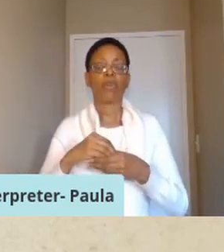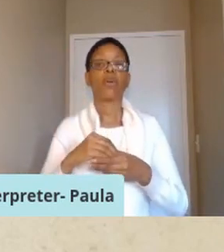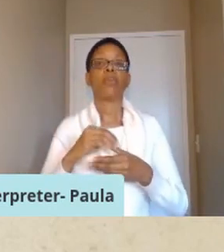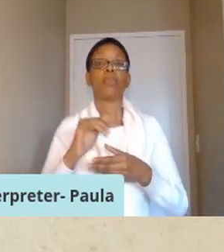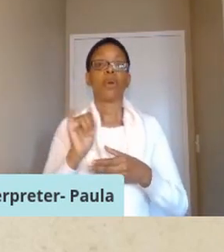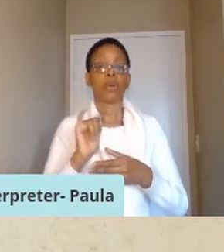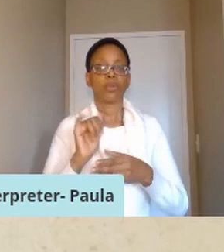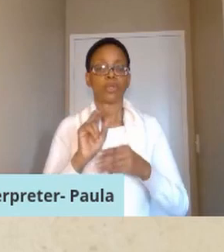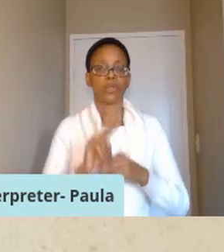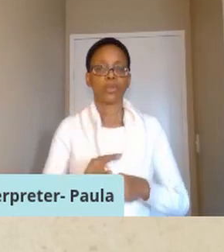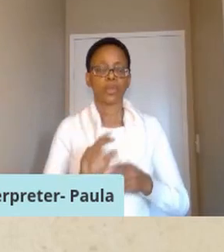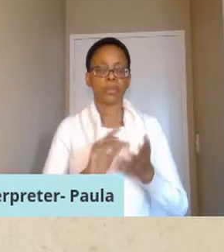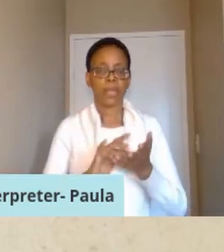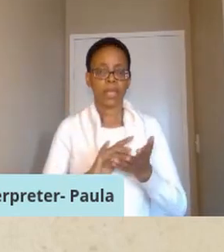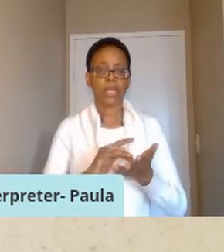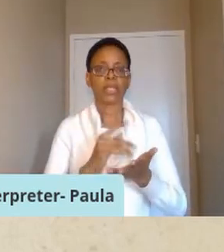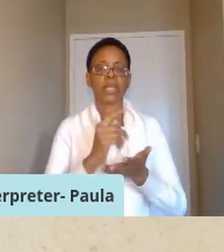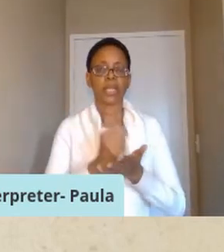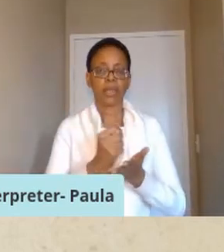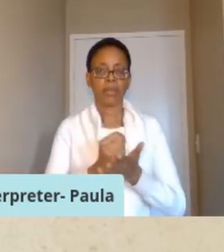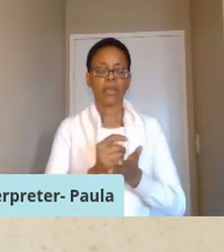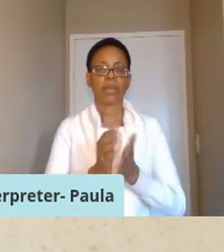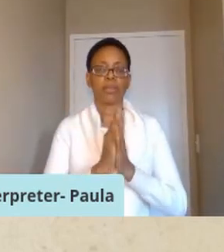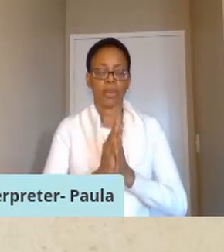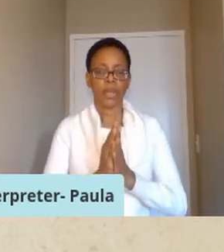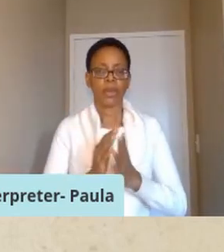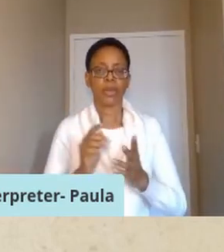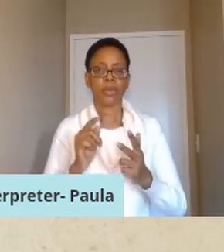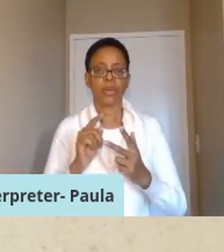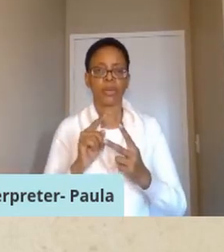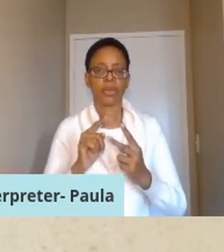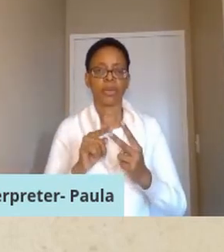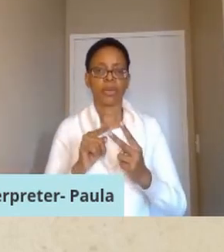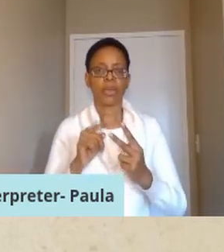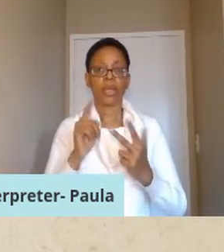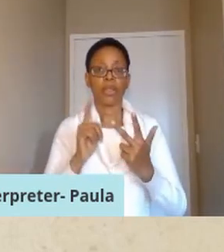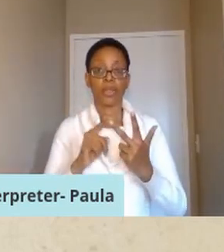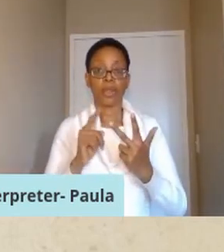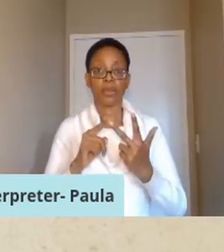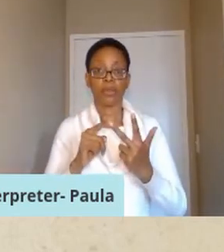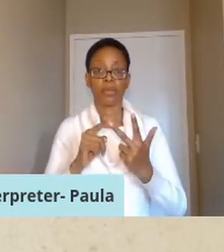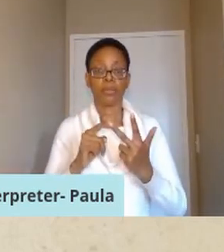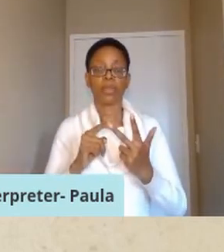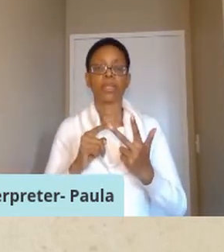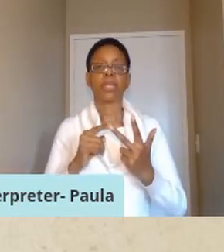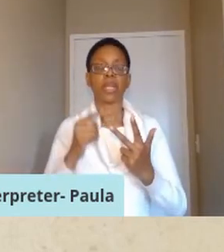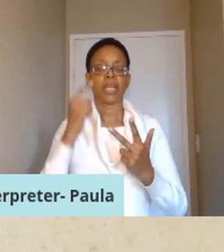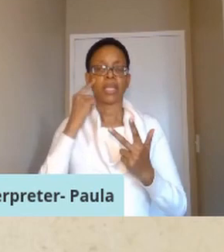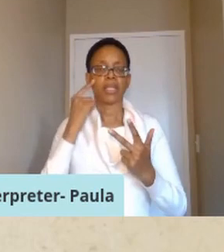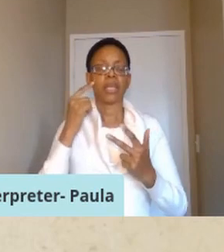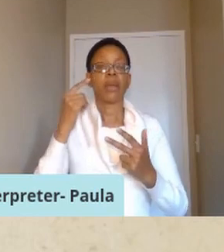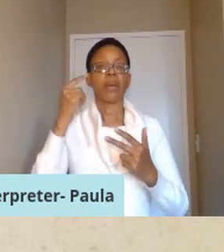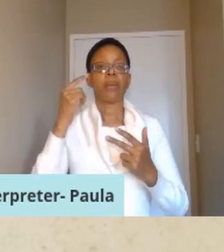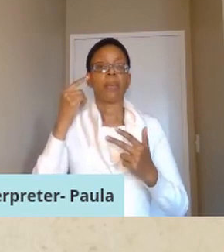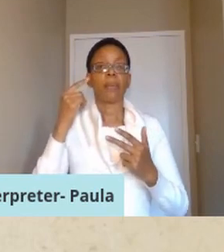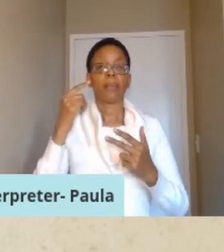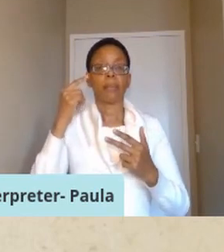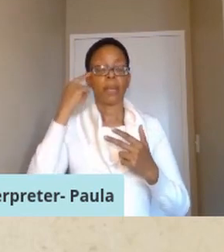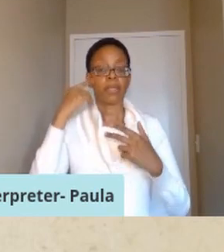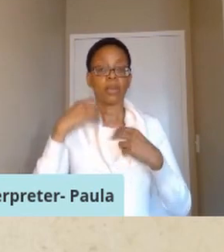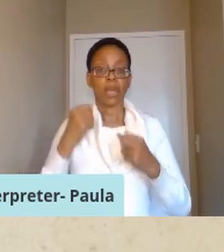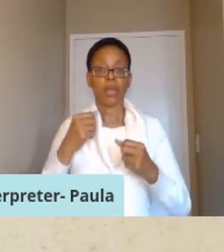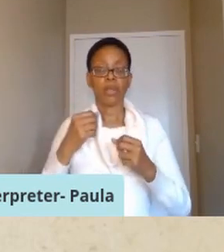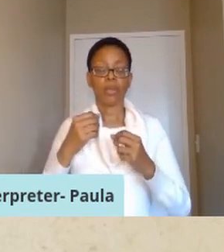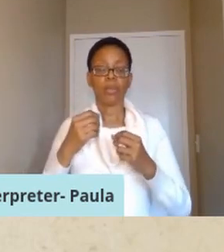therapy alongside prayer. The third group sees the metaphysical forces as the cause of illness and use